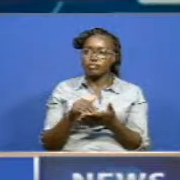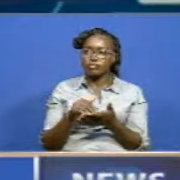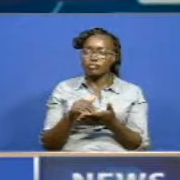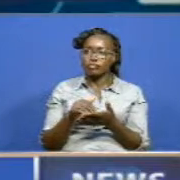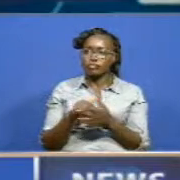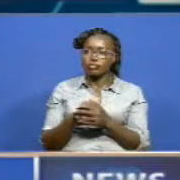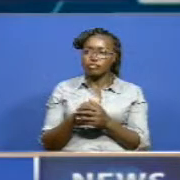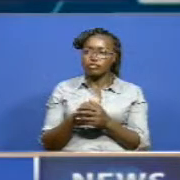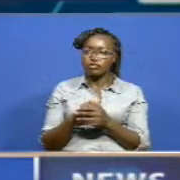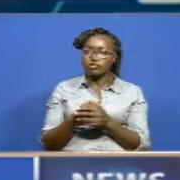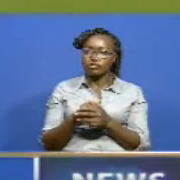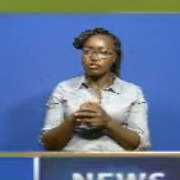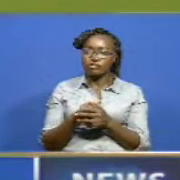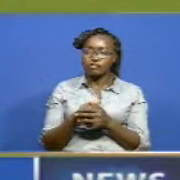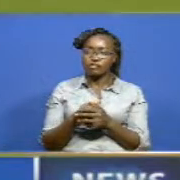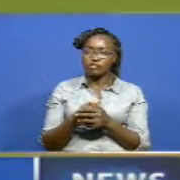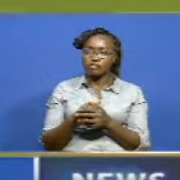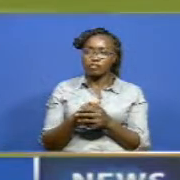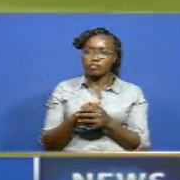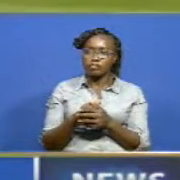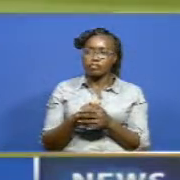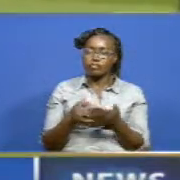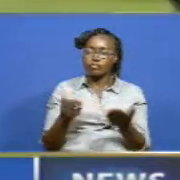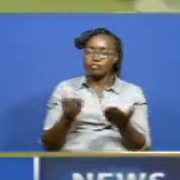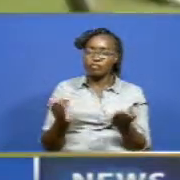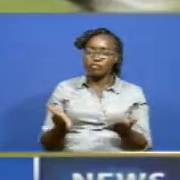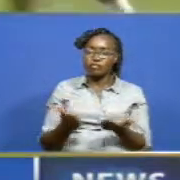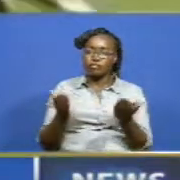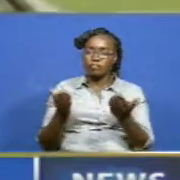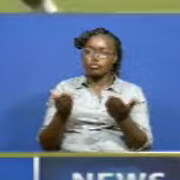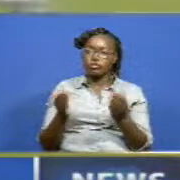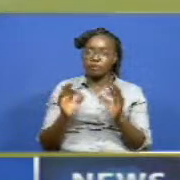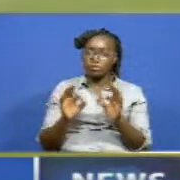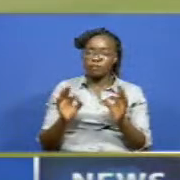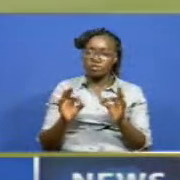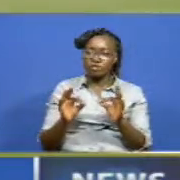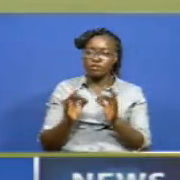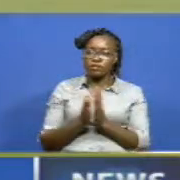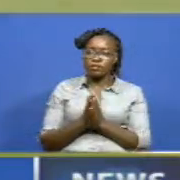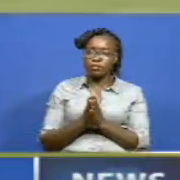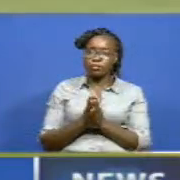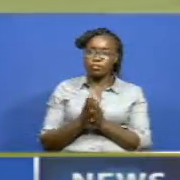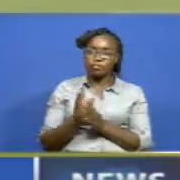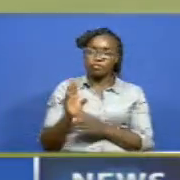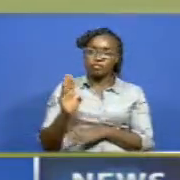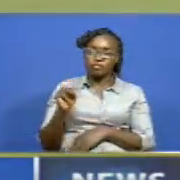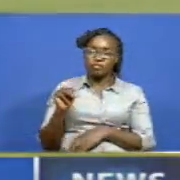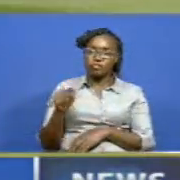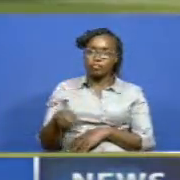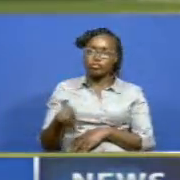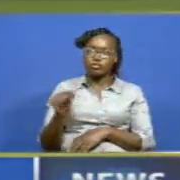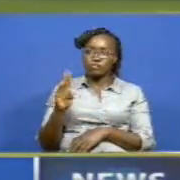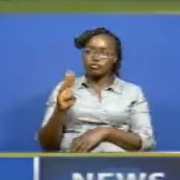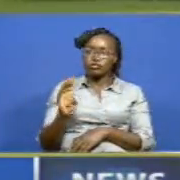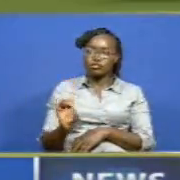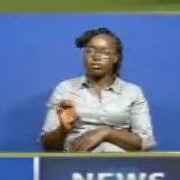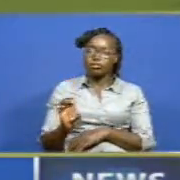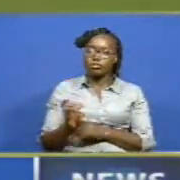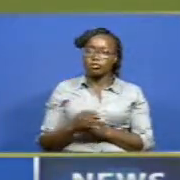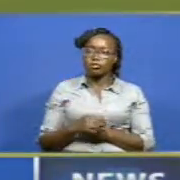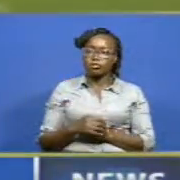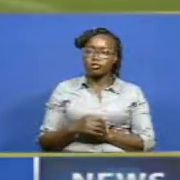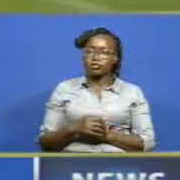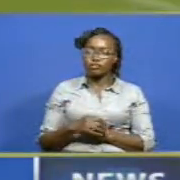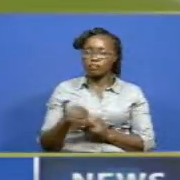idea, no more than that. The hosts have been boosted with the fitness of Kylian Mbappe, but left back Juan Bernat will be